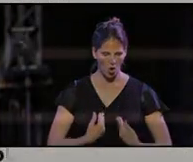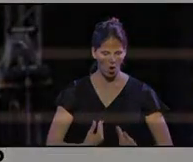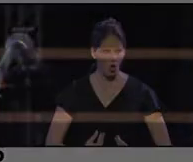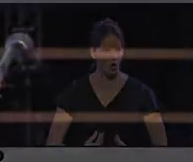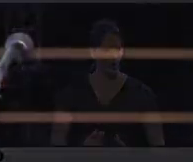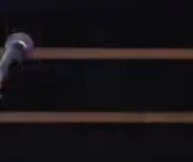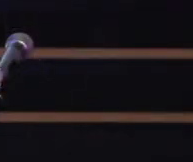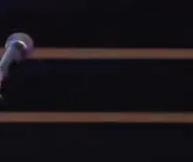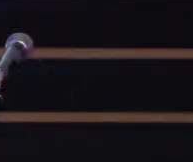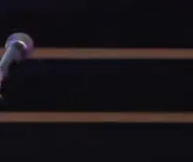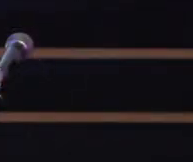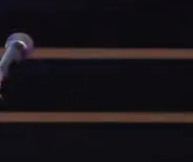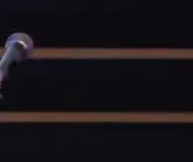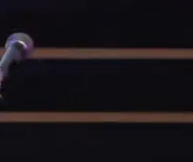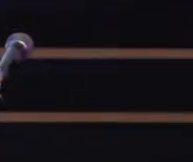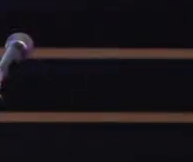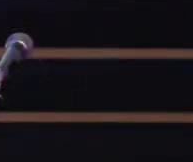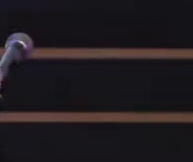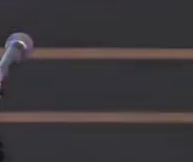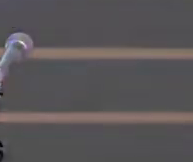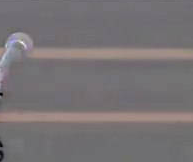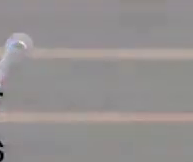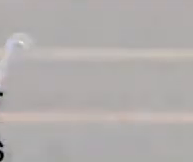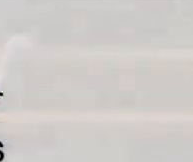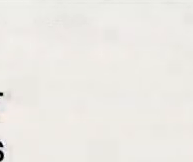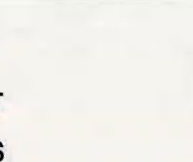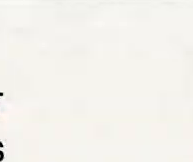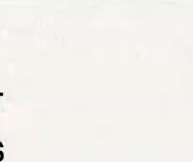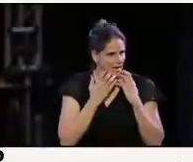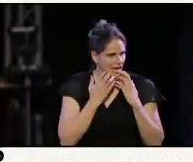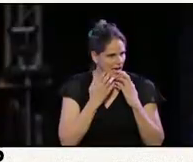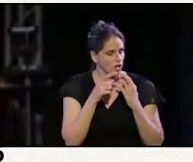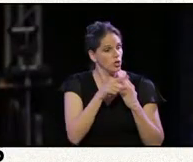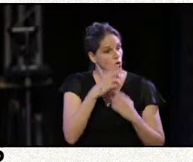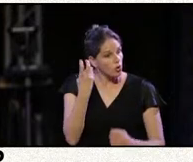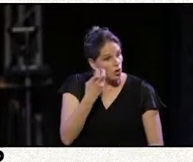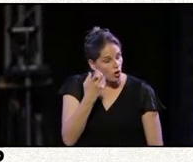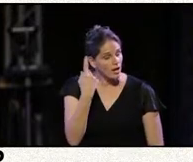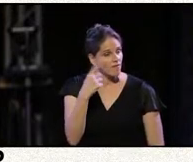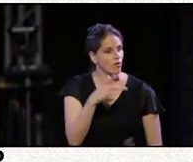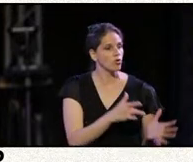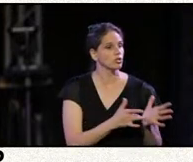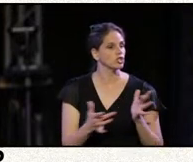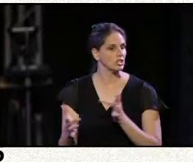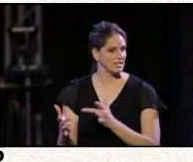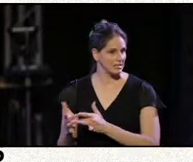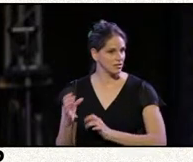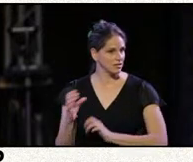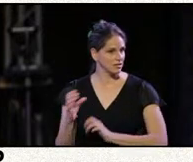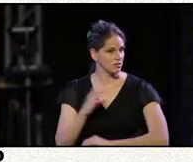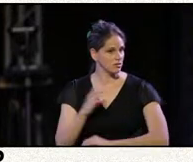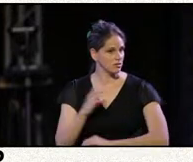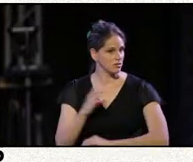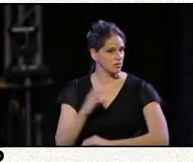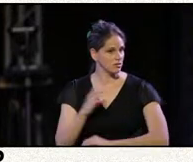alarmed, he said. You are looking for Jesus the Nazarene who was crucified. He has risen. He is not